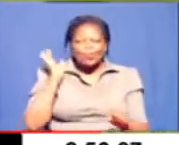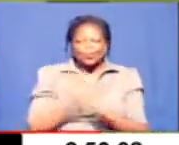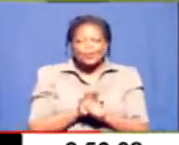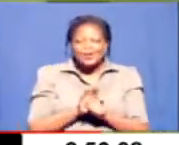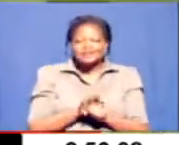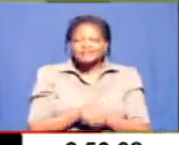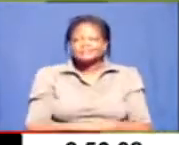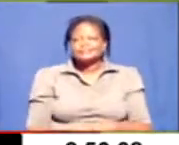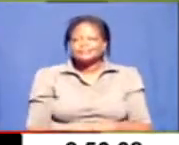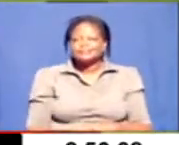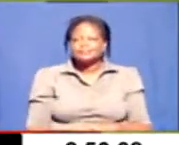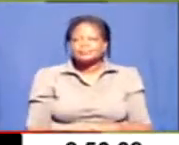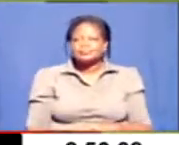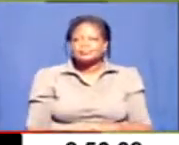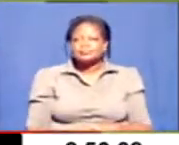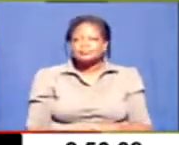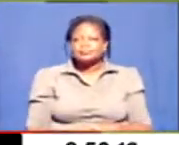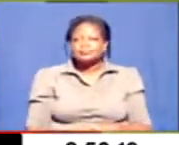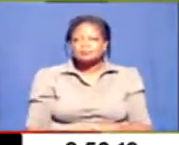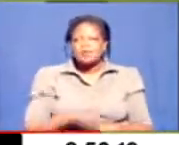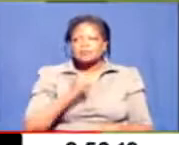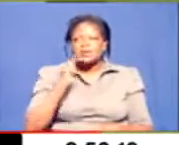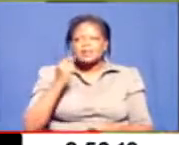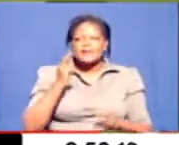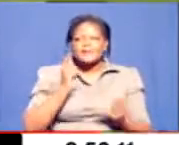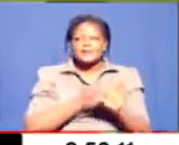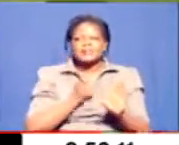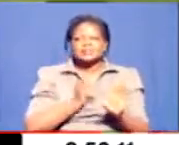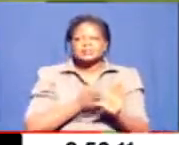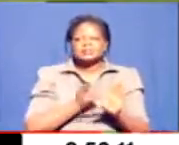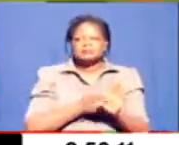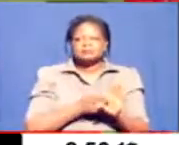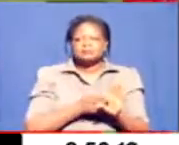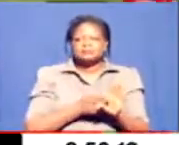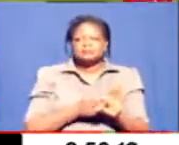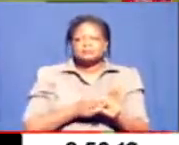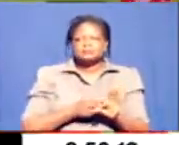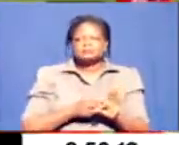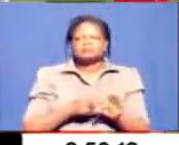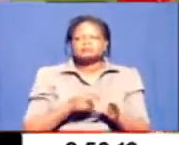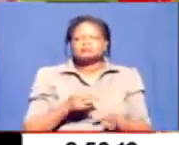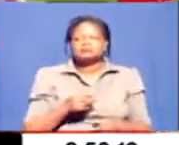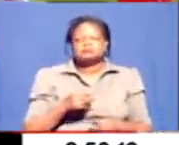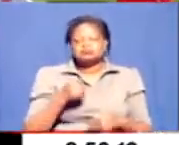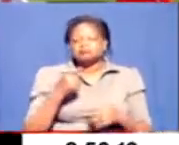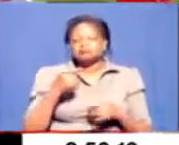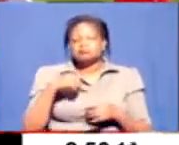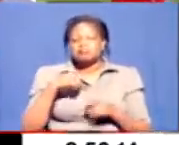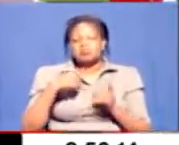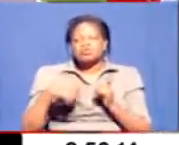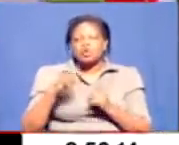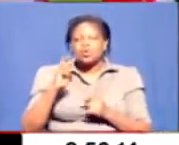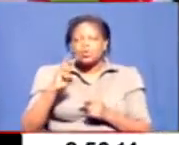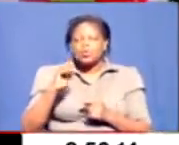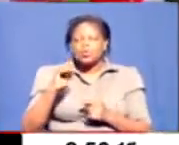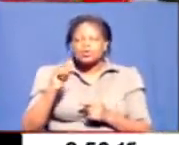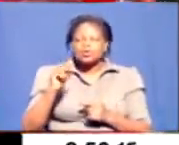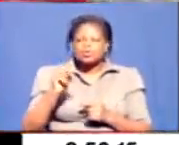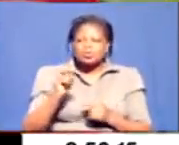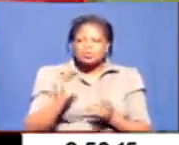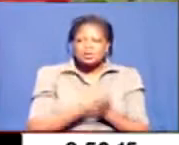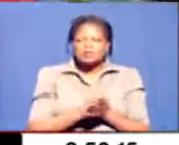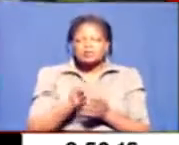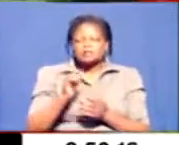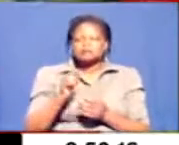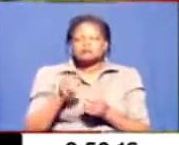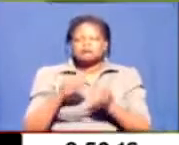leo. Another Kenyan participant in the race, 2016 Rio bronze medalist Wilson B and guide Robert Tarus,